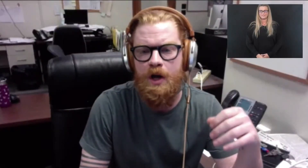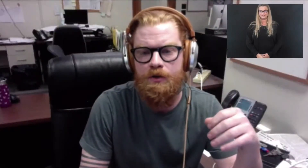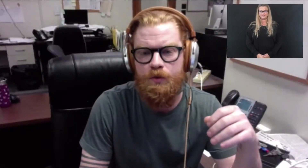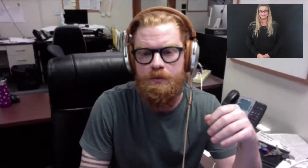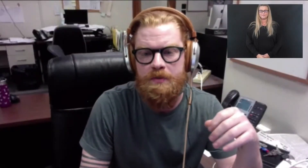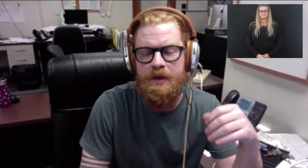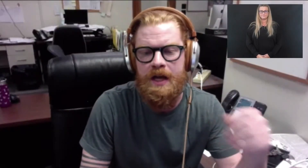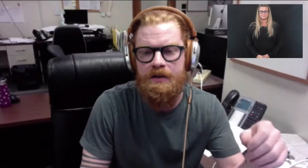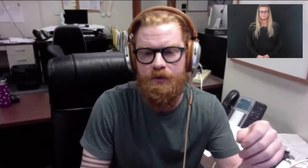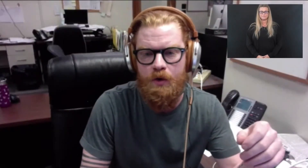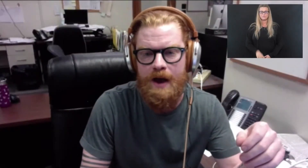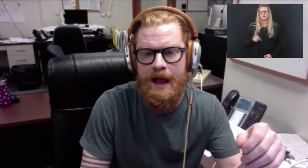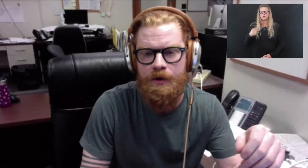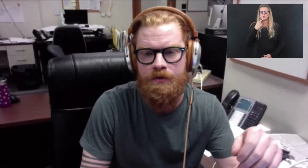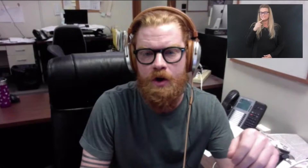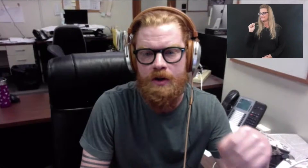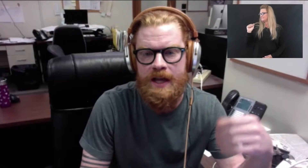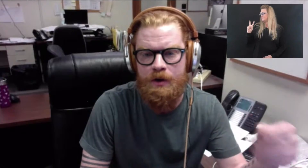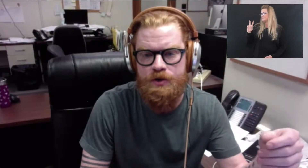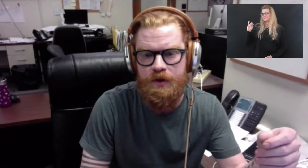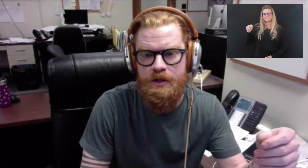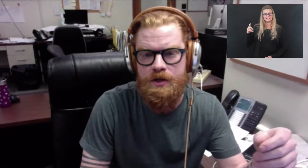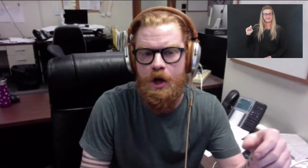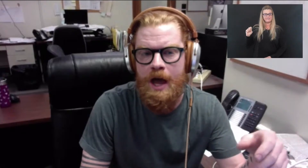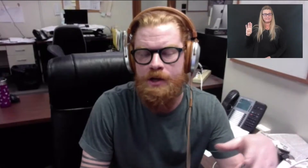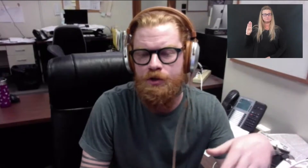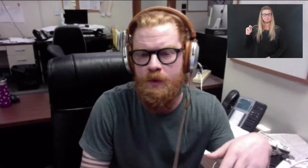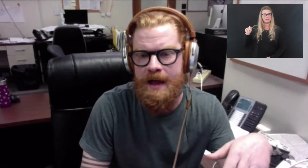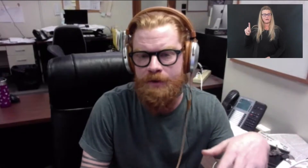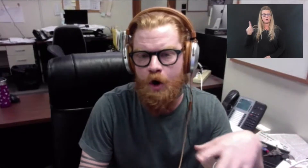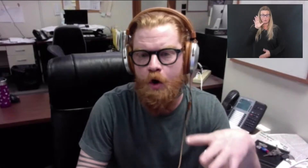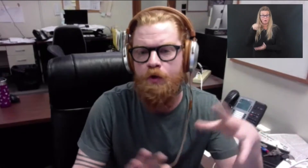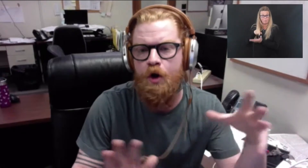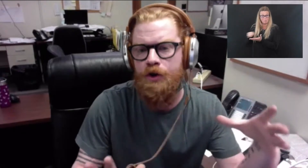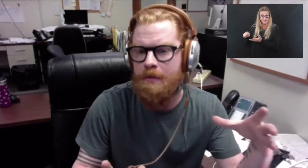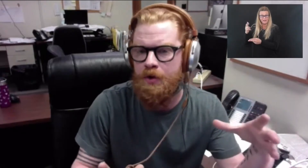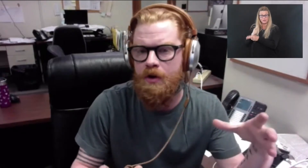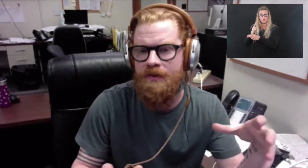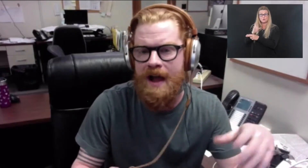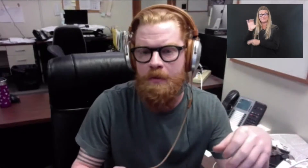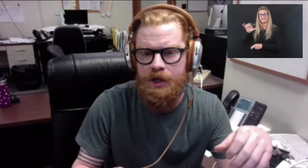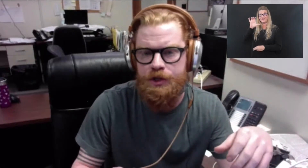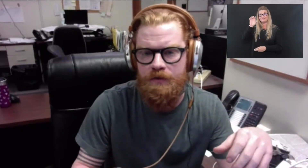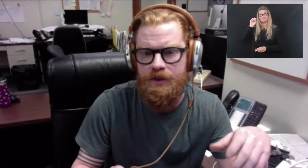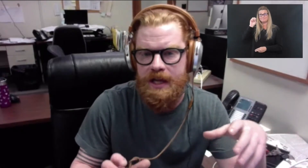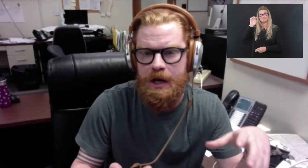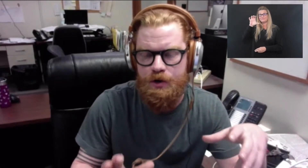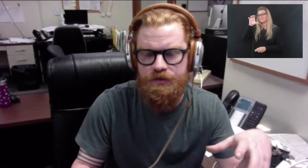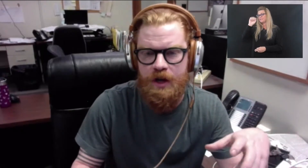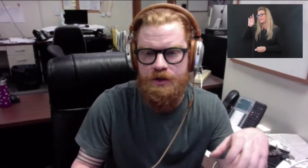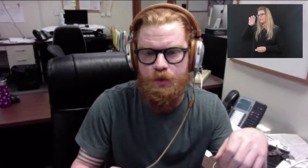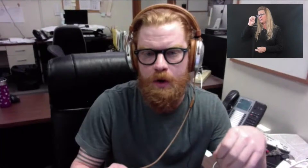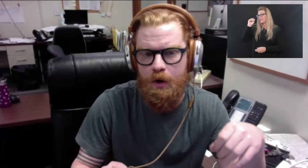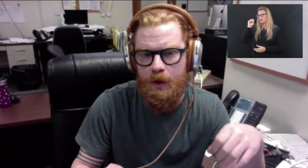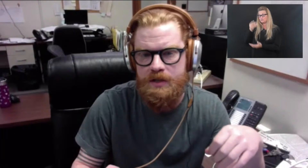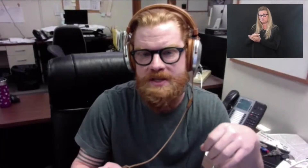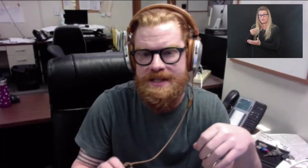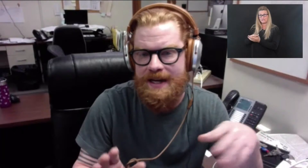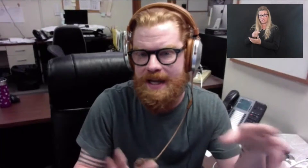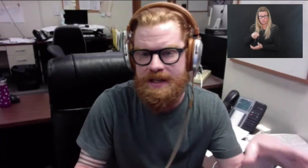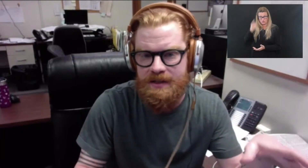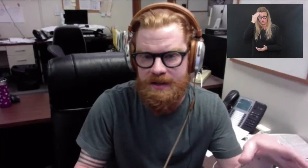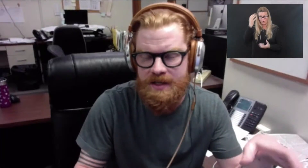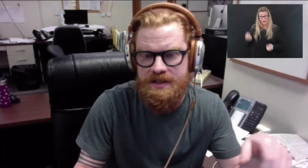savings bonds would be paid for out of our CARES funds. Do we have an overall number of how much of the CARES funds we're going